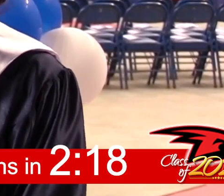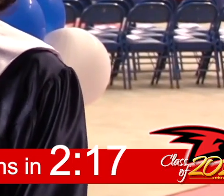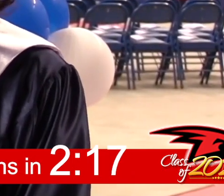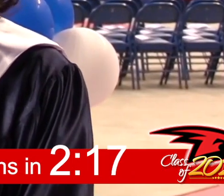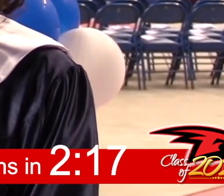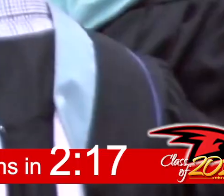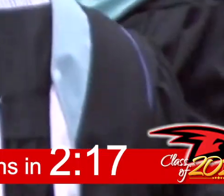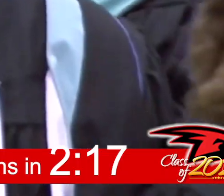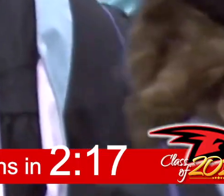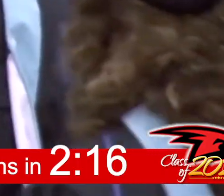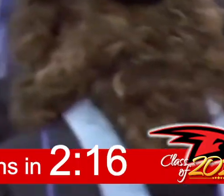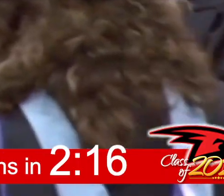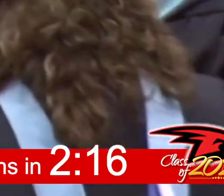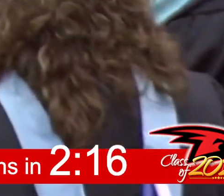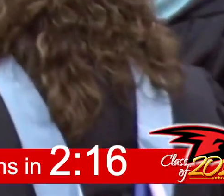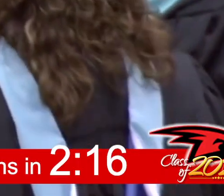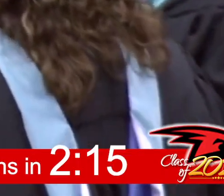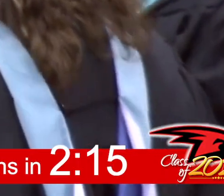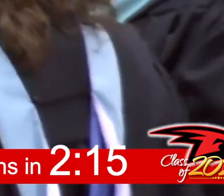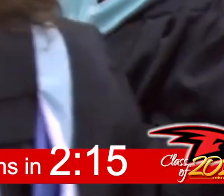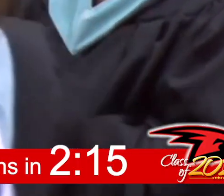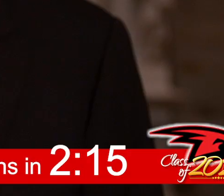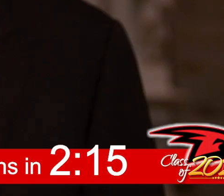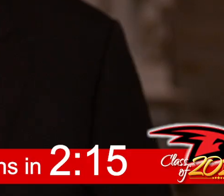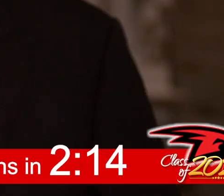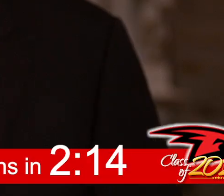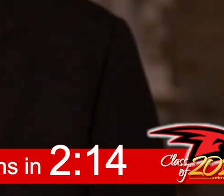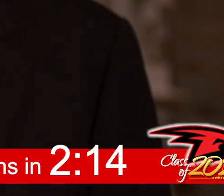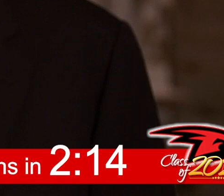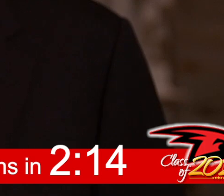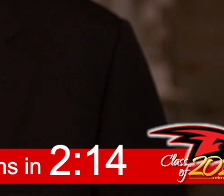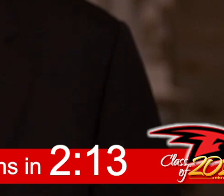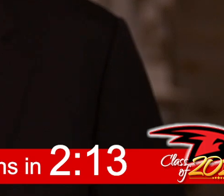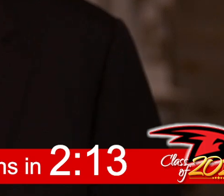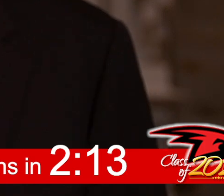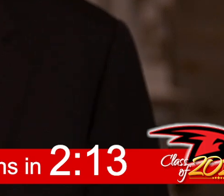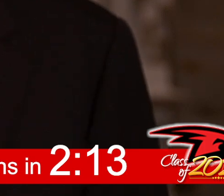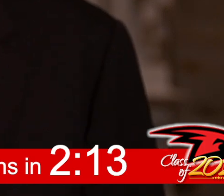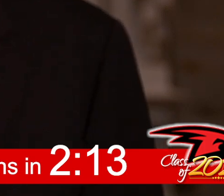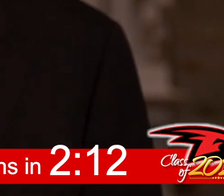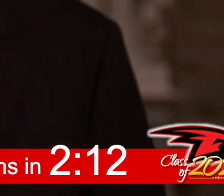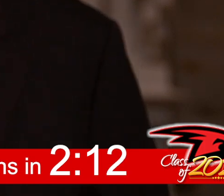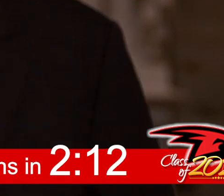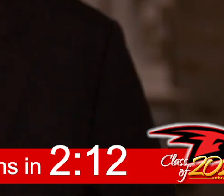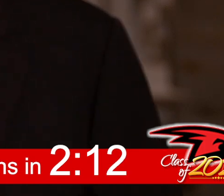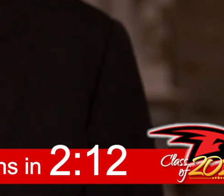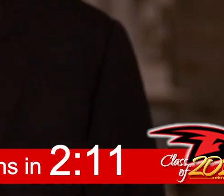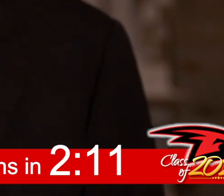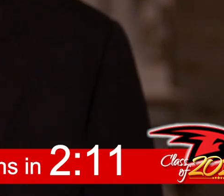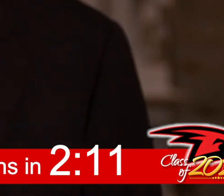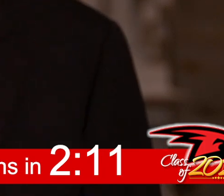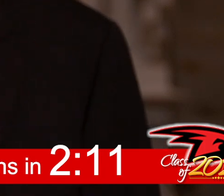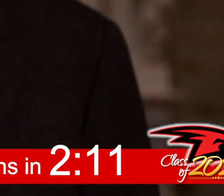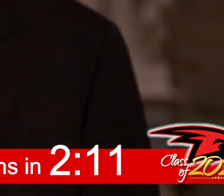nation. But now that message is more important than ever. Not so much because service to others will be fulfilling